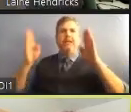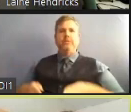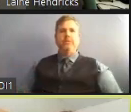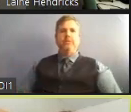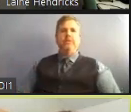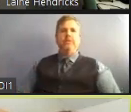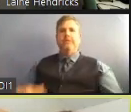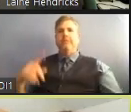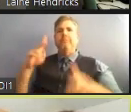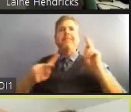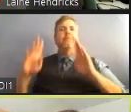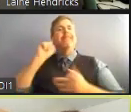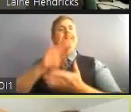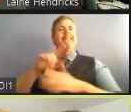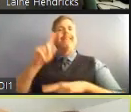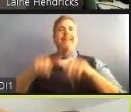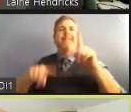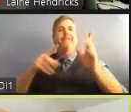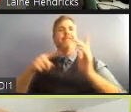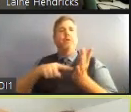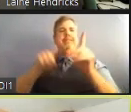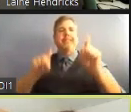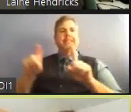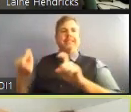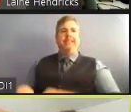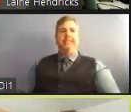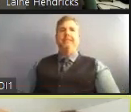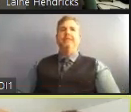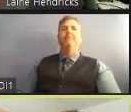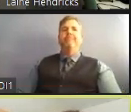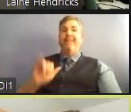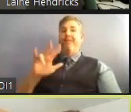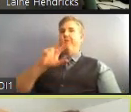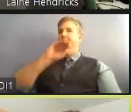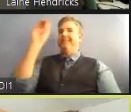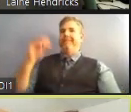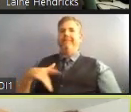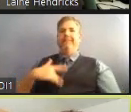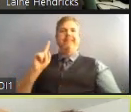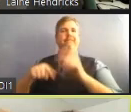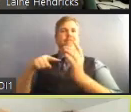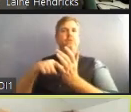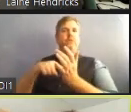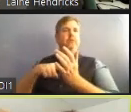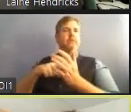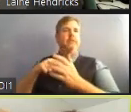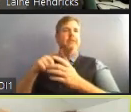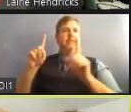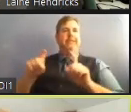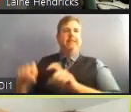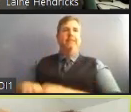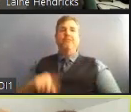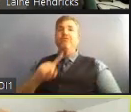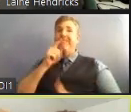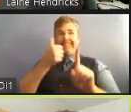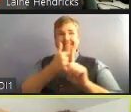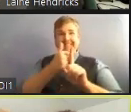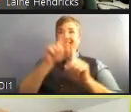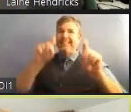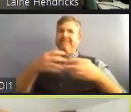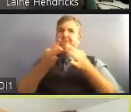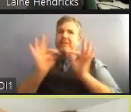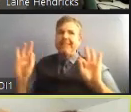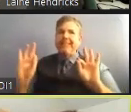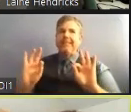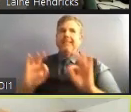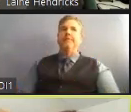fact that we're offering free testing. So these are really clear opportunities for us to clarify our messaging and offer reassurance where we can